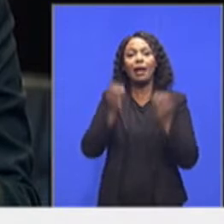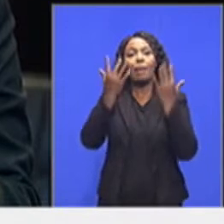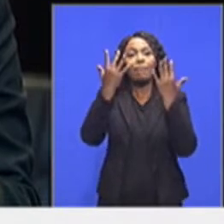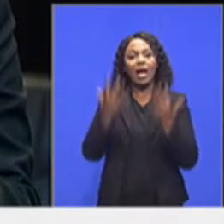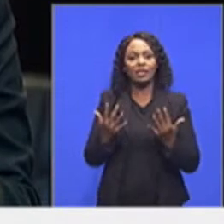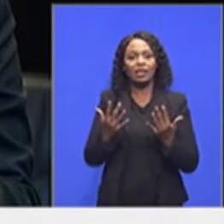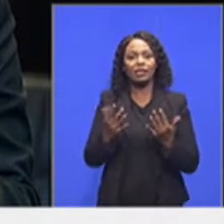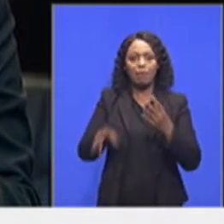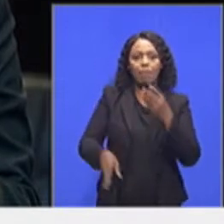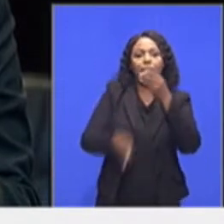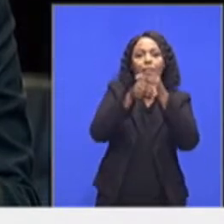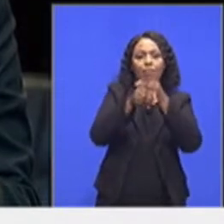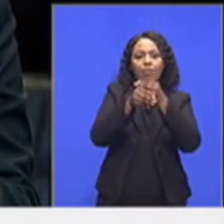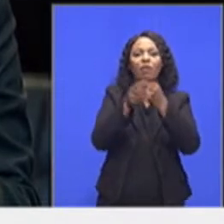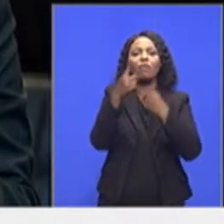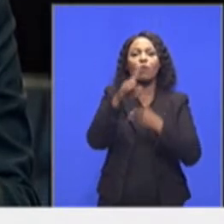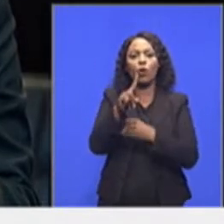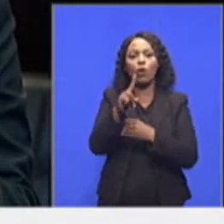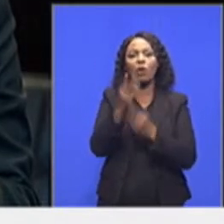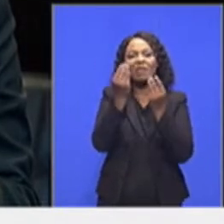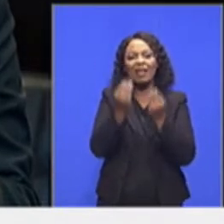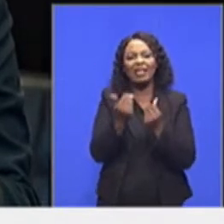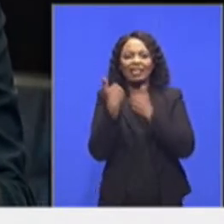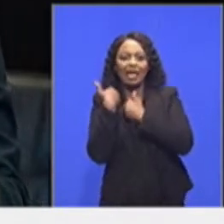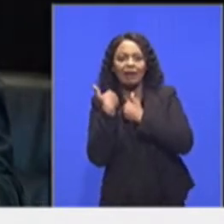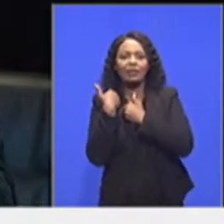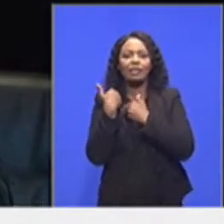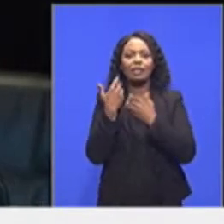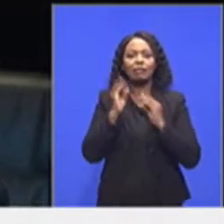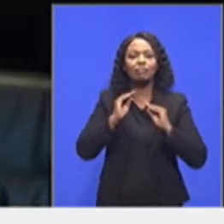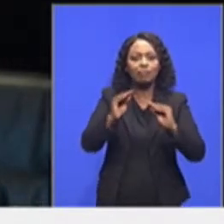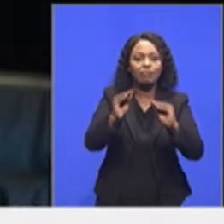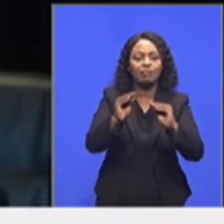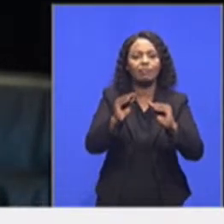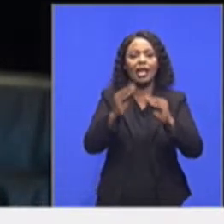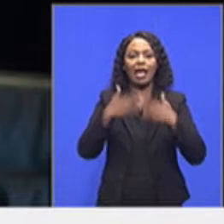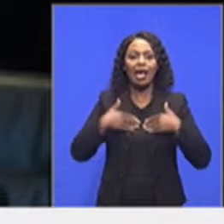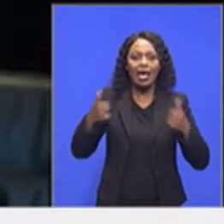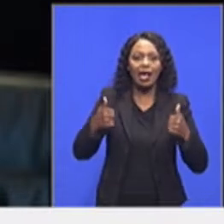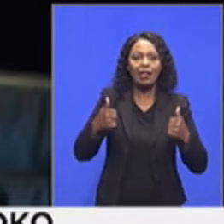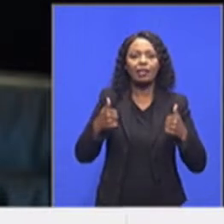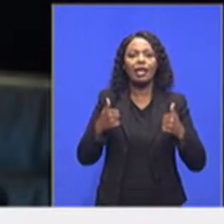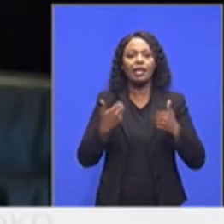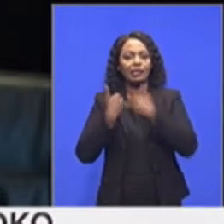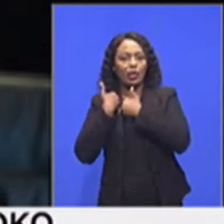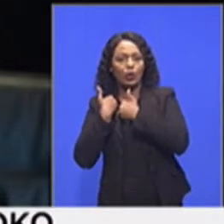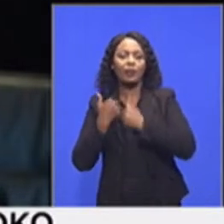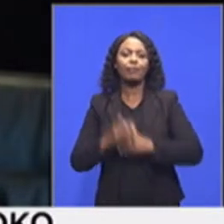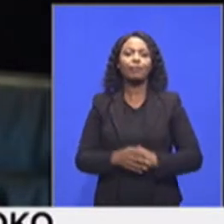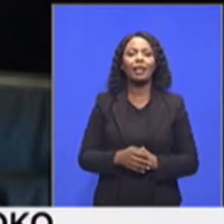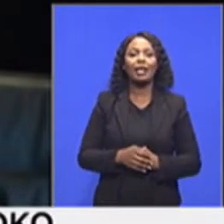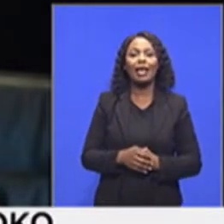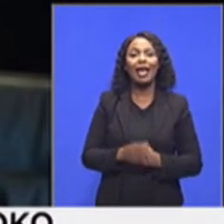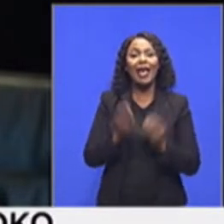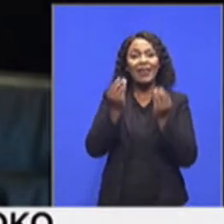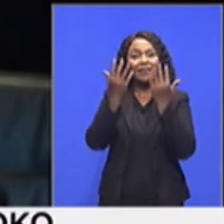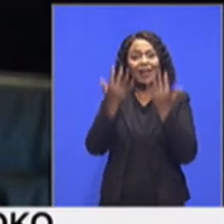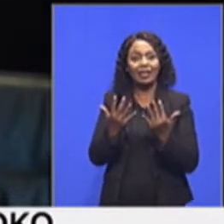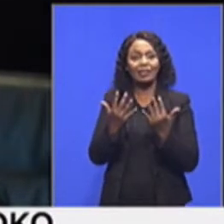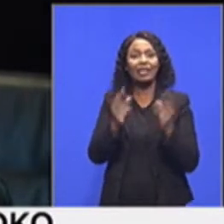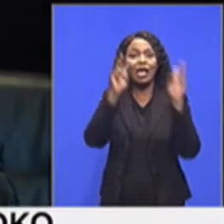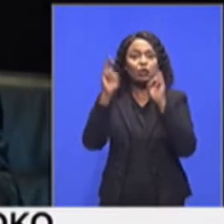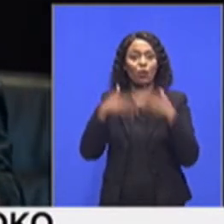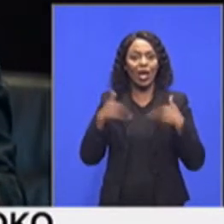funding for safety and security, education and health. In health, the funds are to hire new